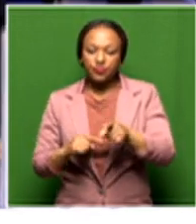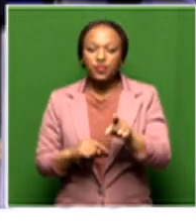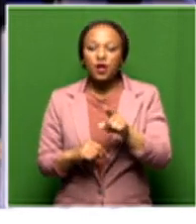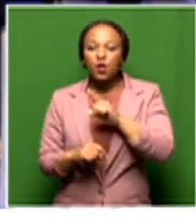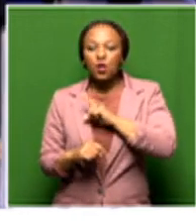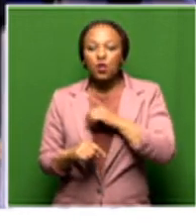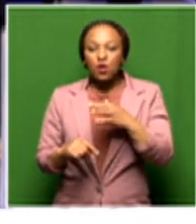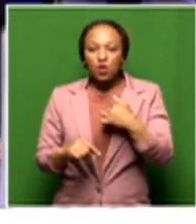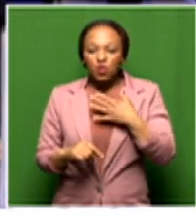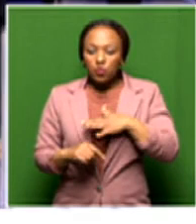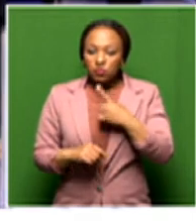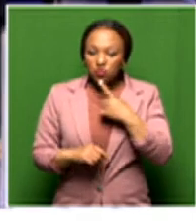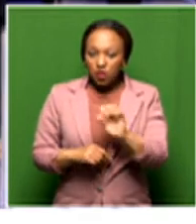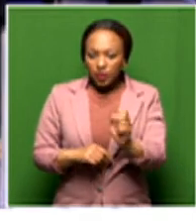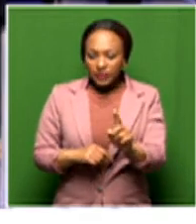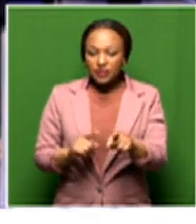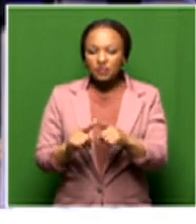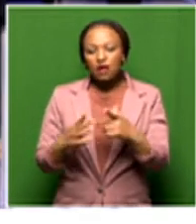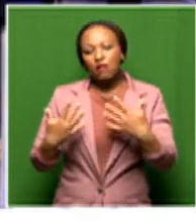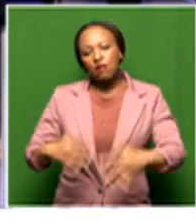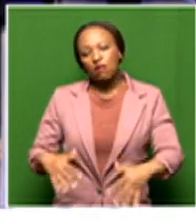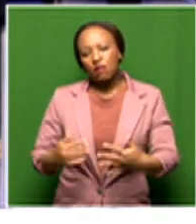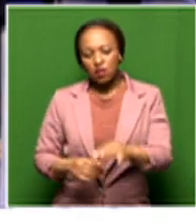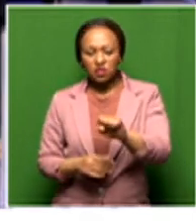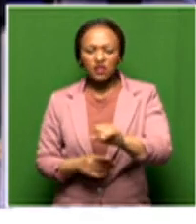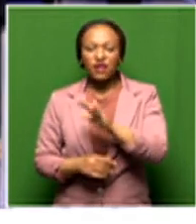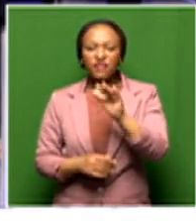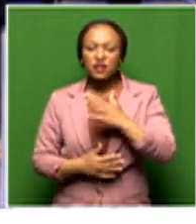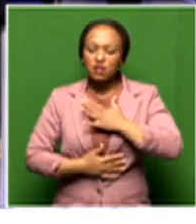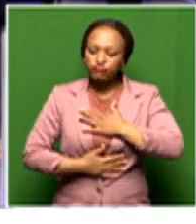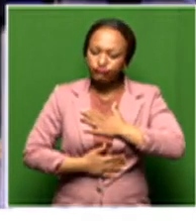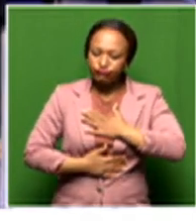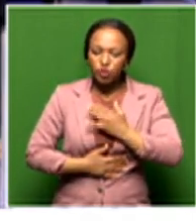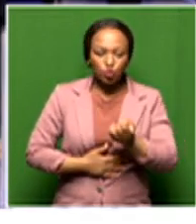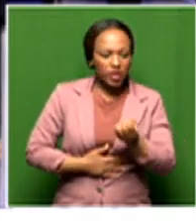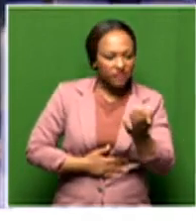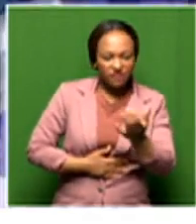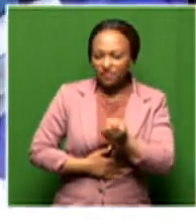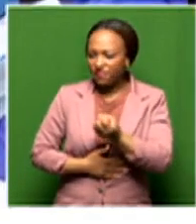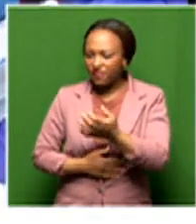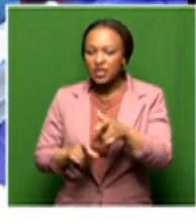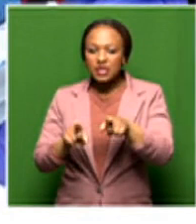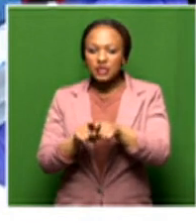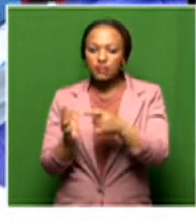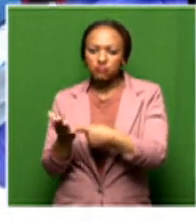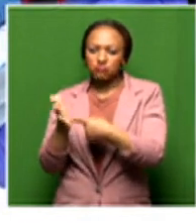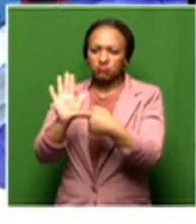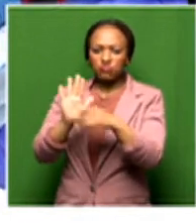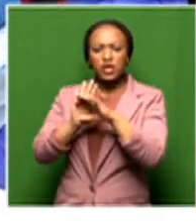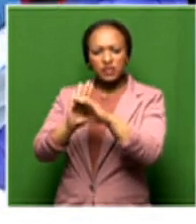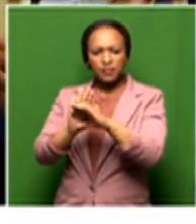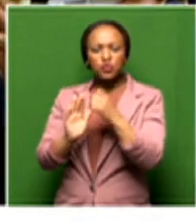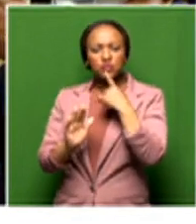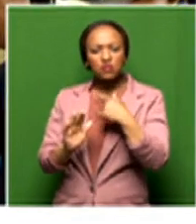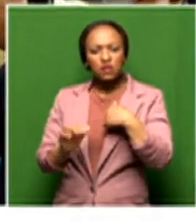always like to say that the generosity of South Africans and the role modeling that they have showed that in times